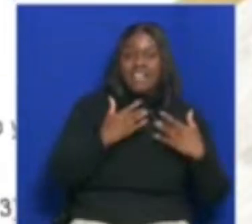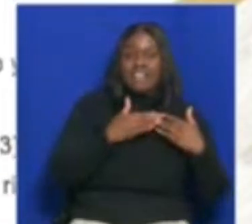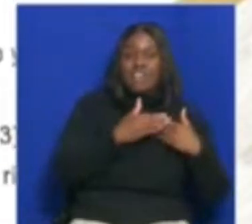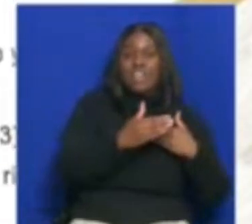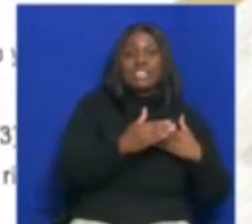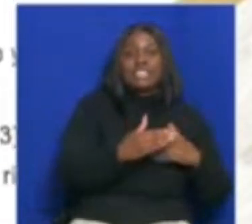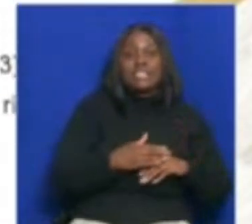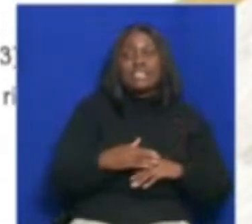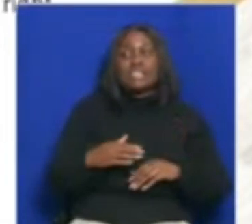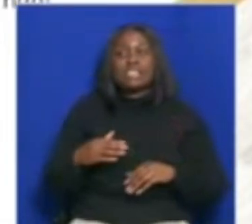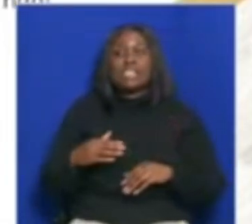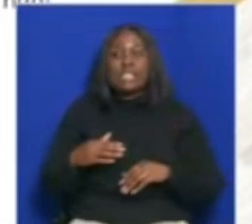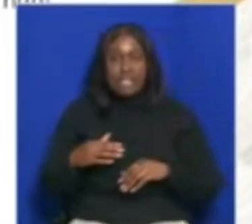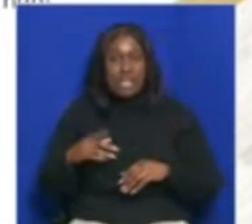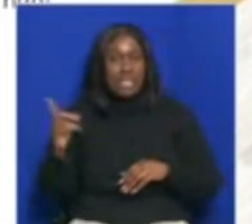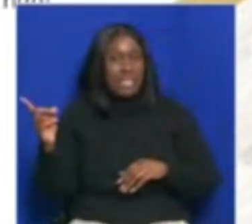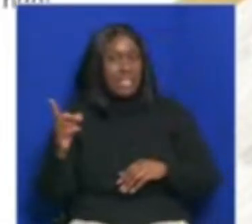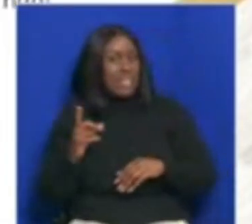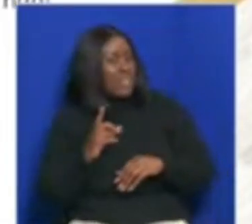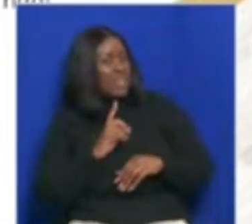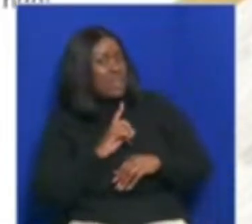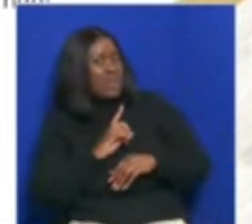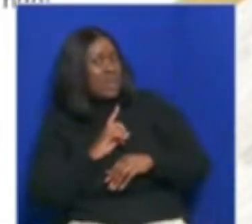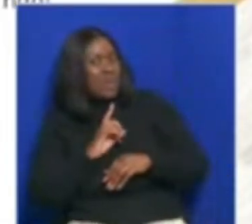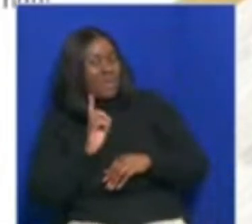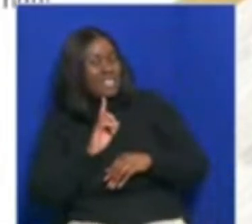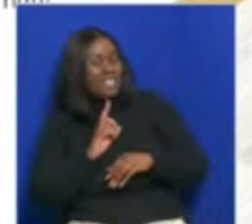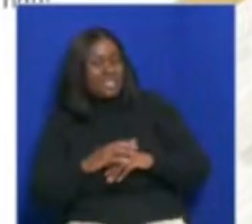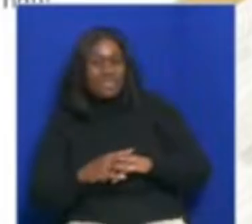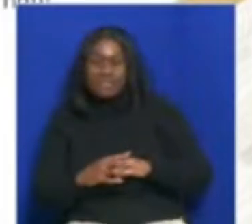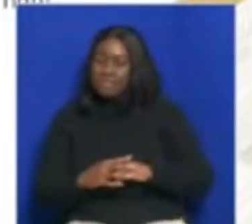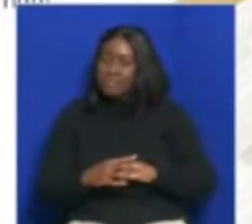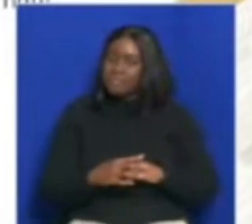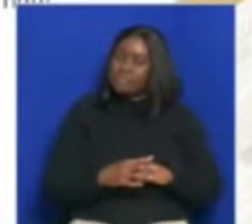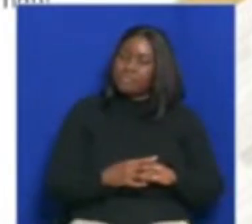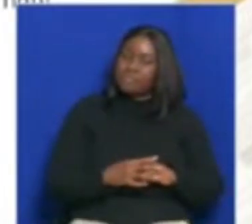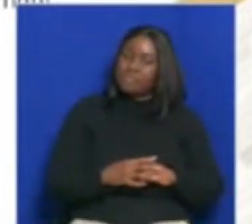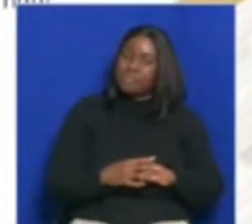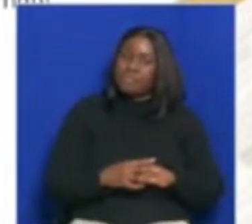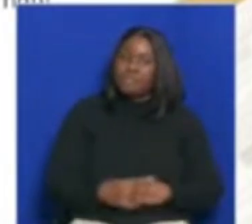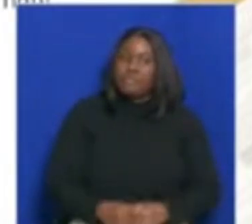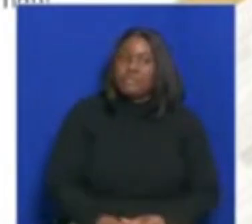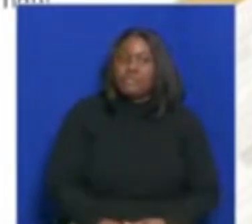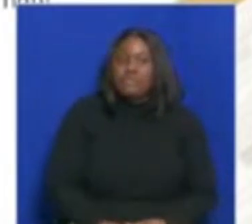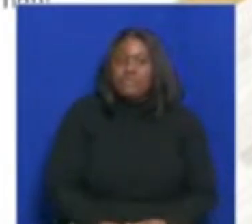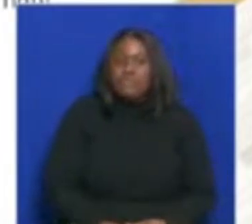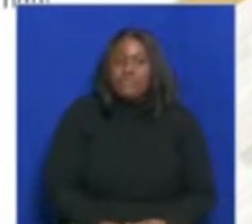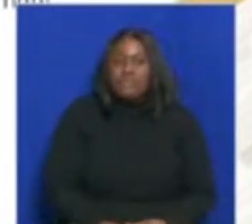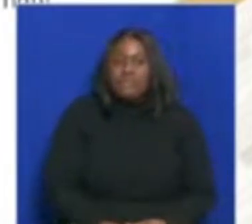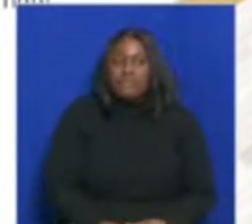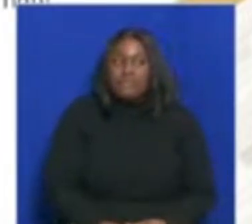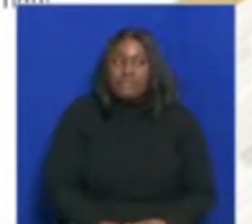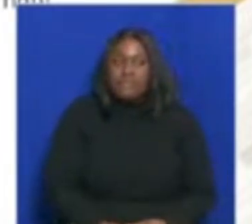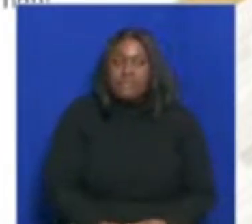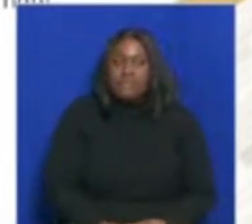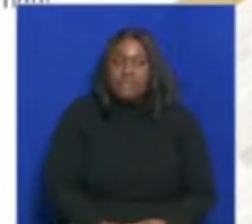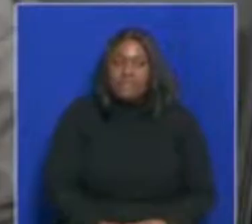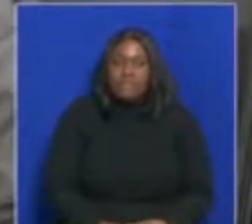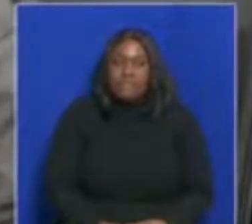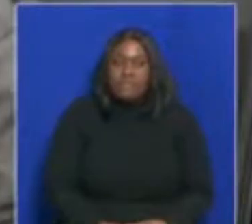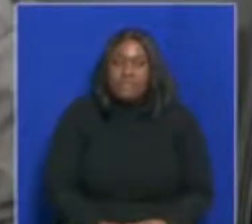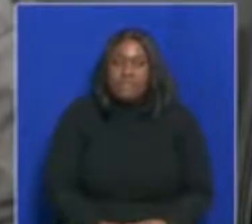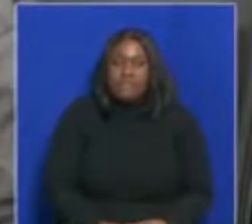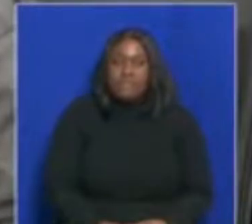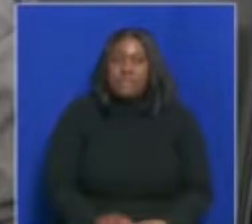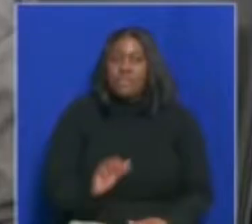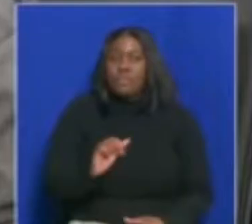say, what's that? Now, in your statement back at